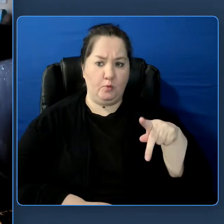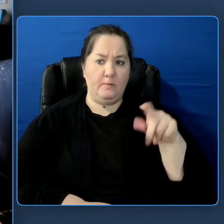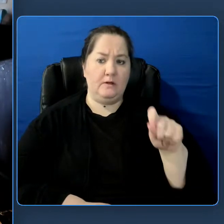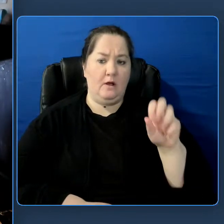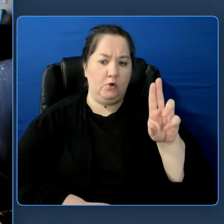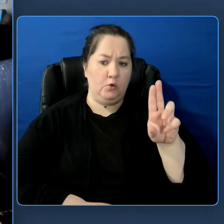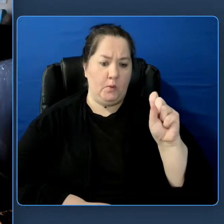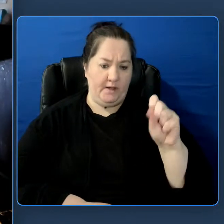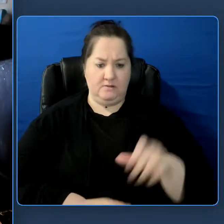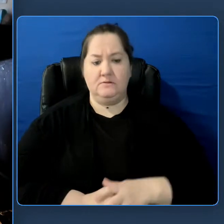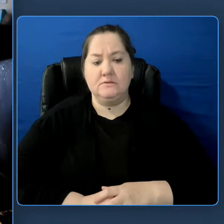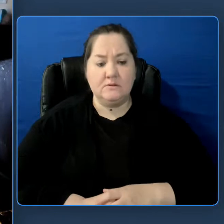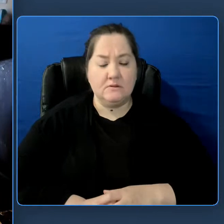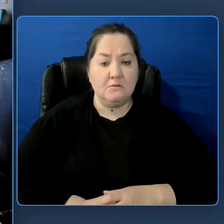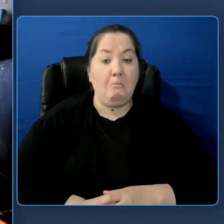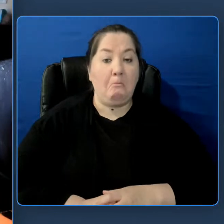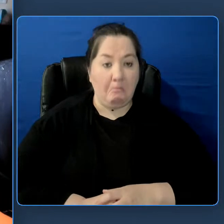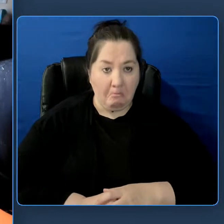Thank you.